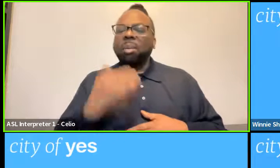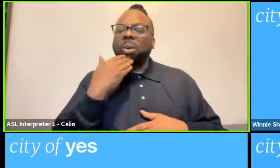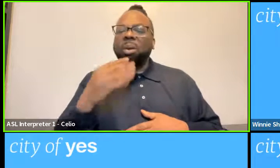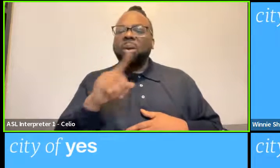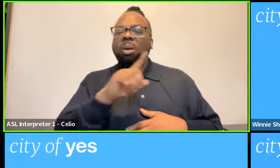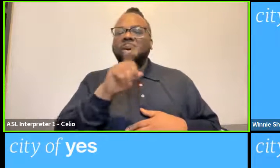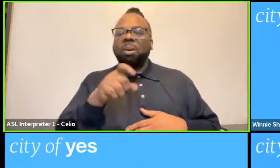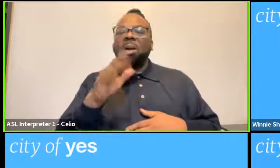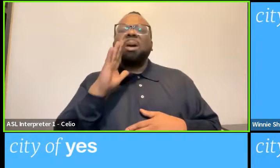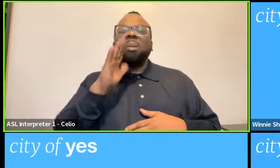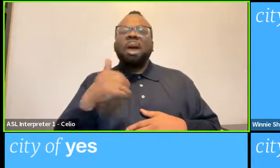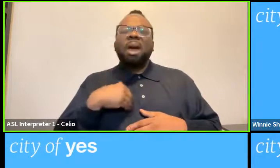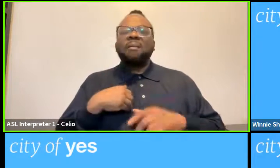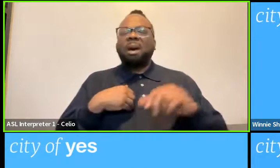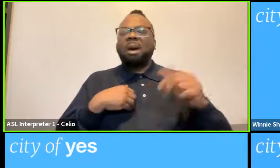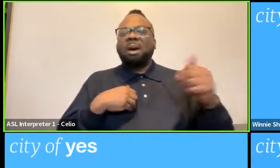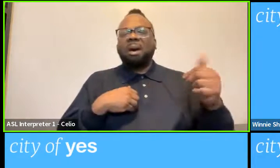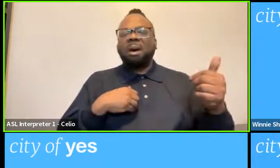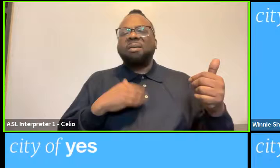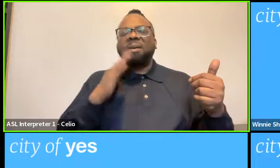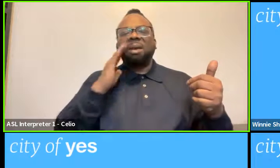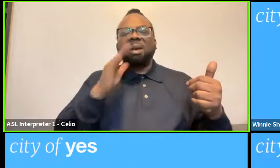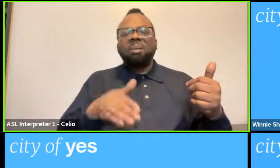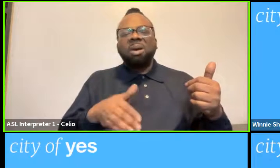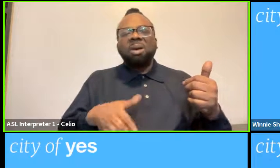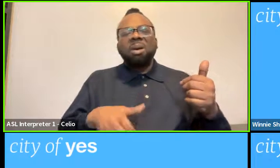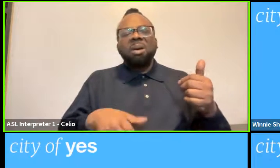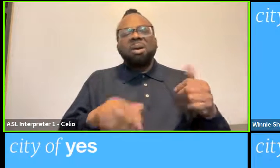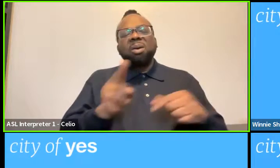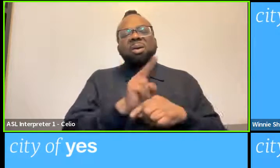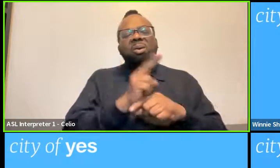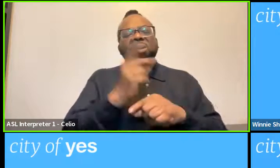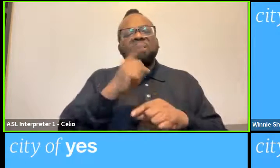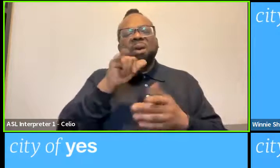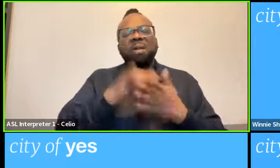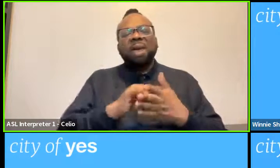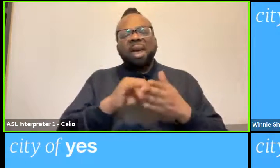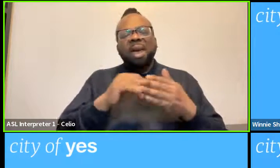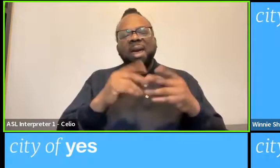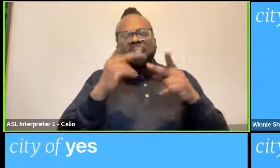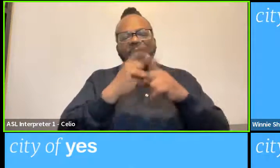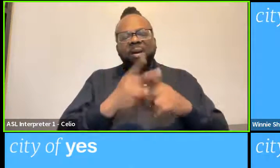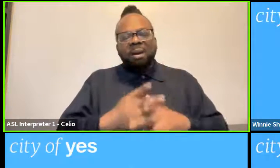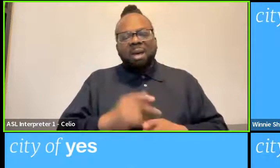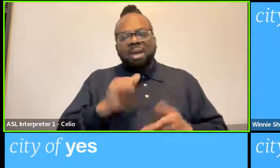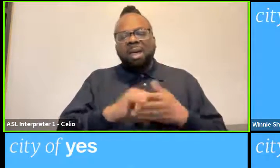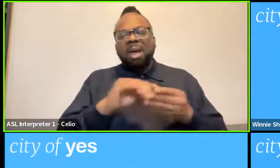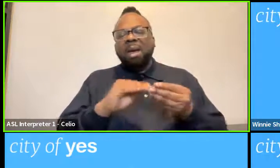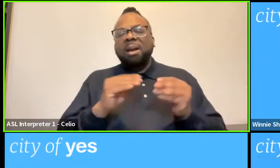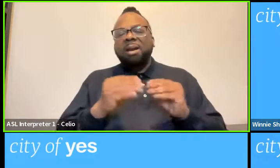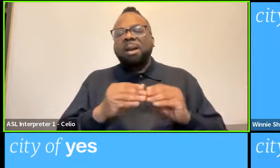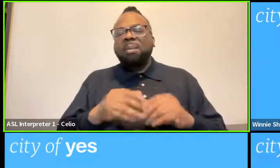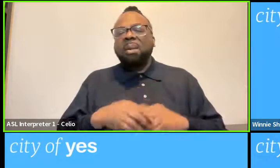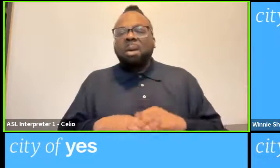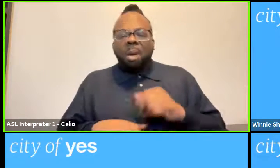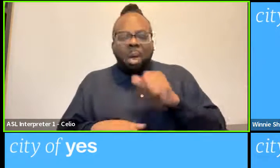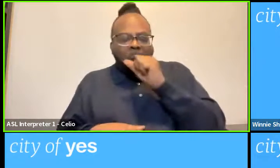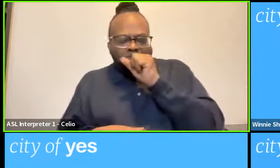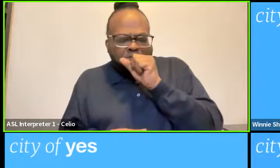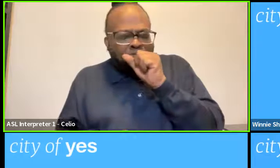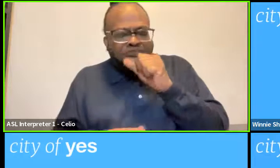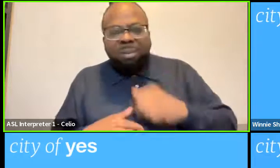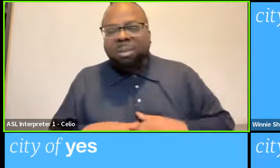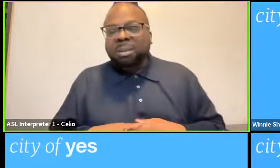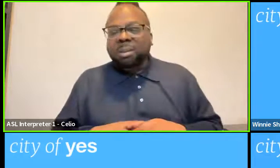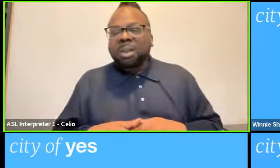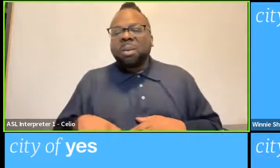were other considerations that went into that calculation. It's not a standard height increase across all our medium and high density districts. So when